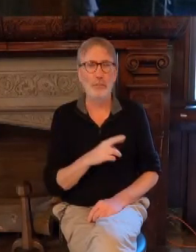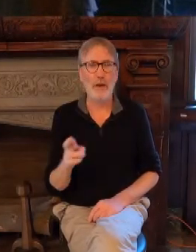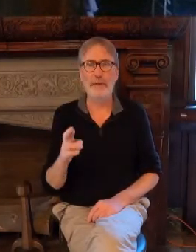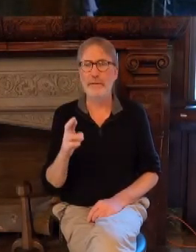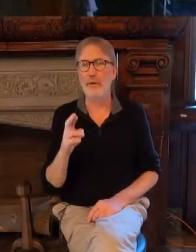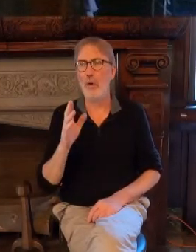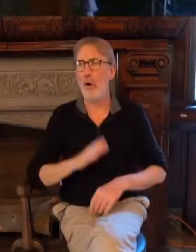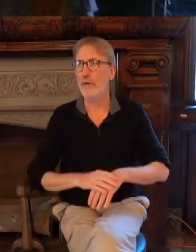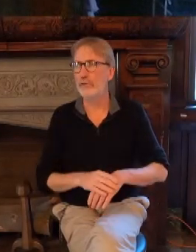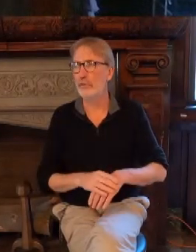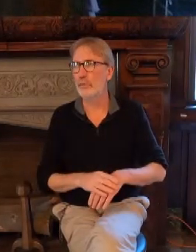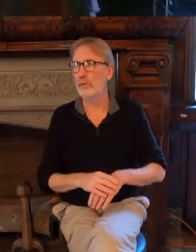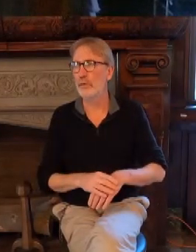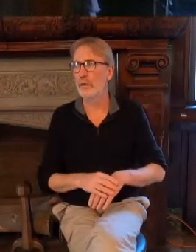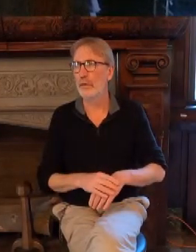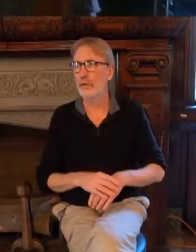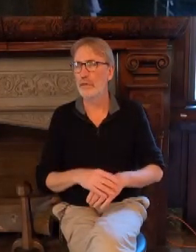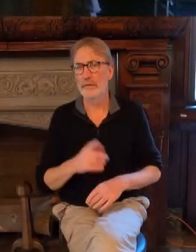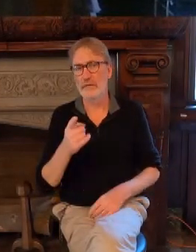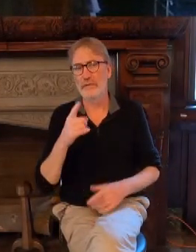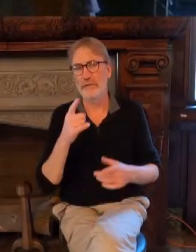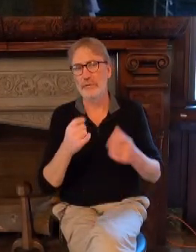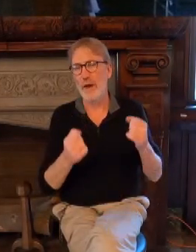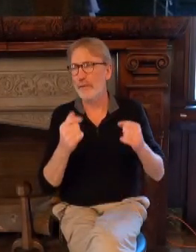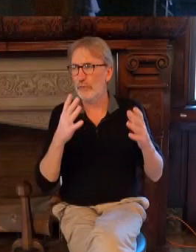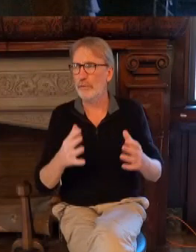on driver's discretion?